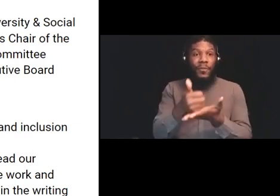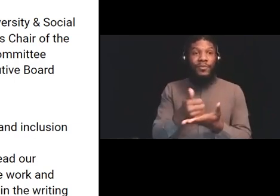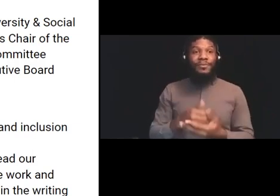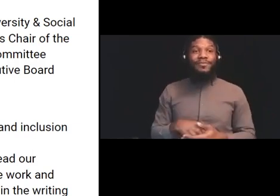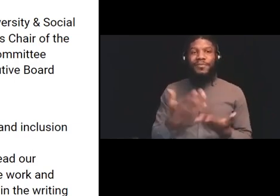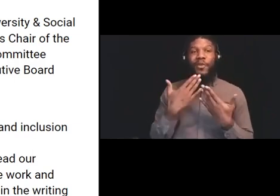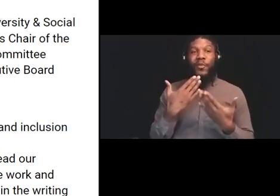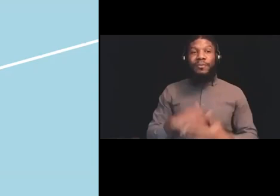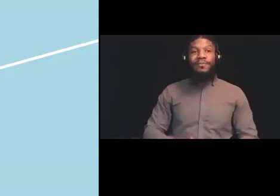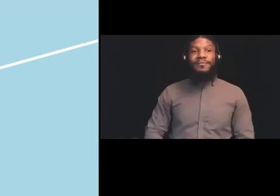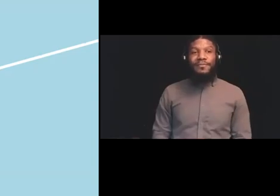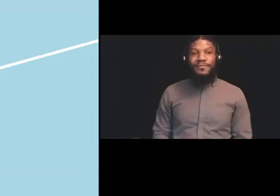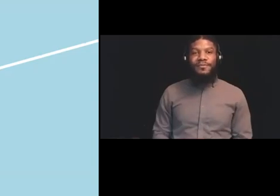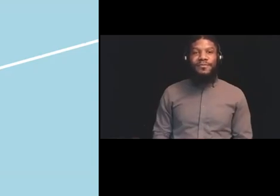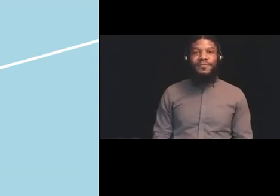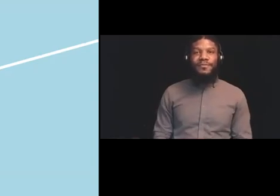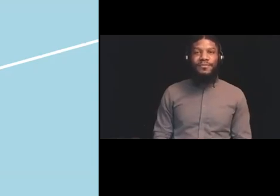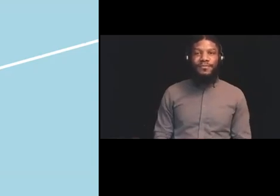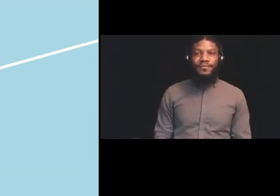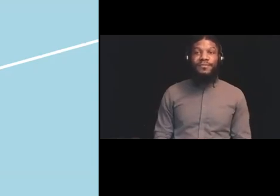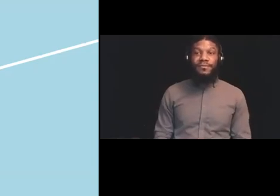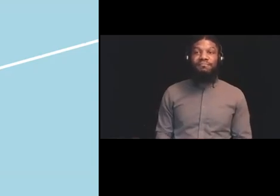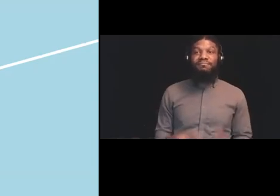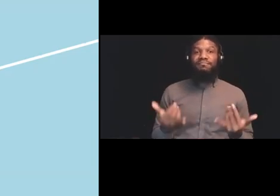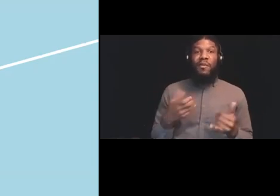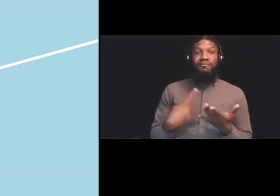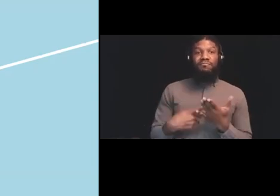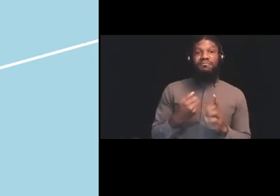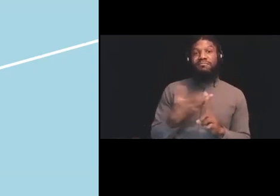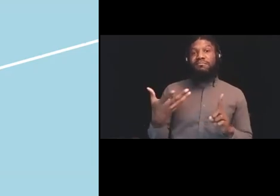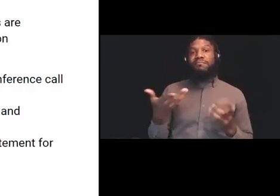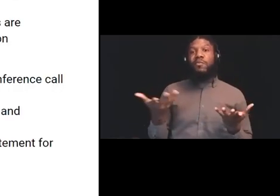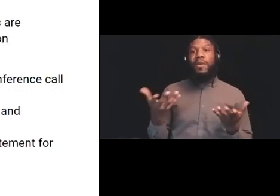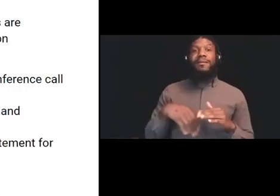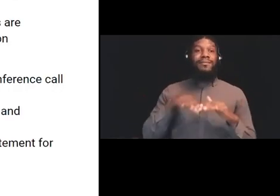Thanks. Okay, and now we'll talk about accessibility.